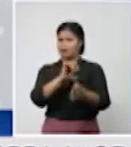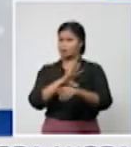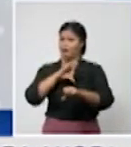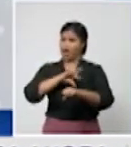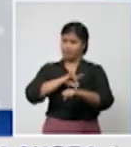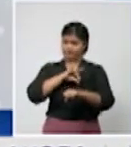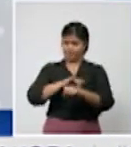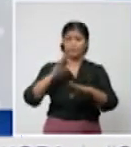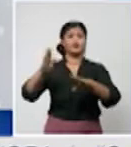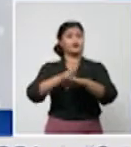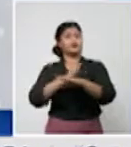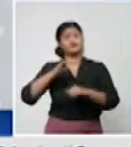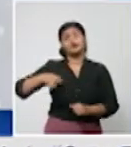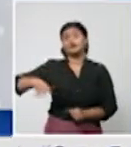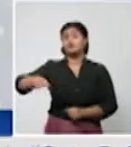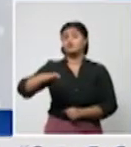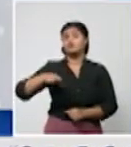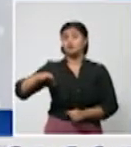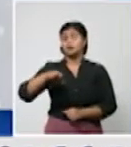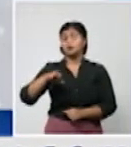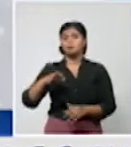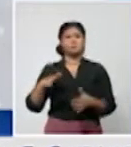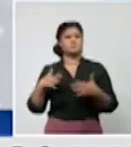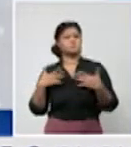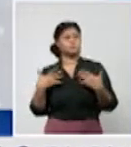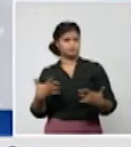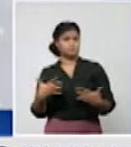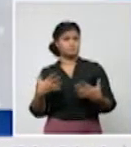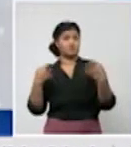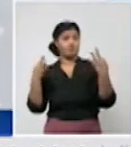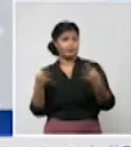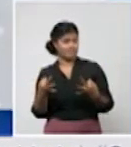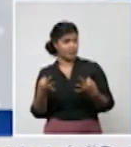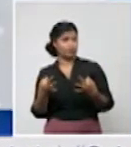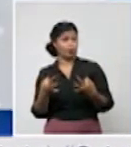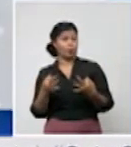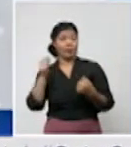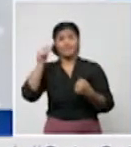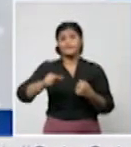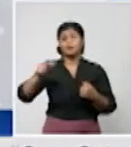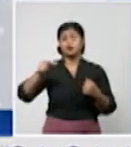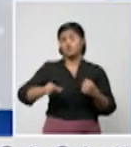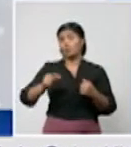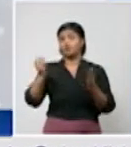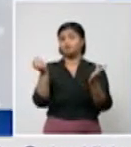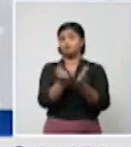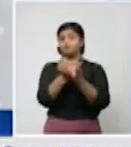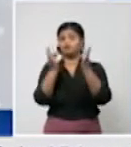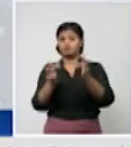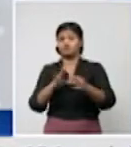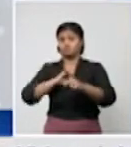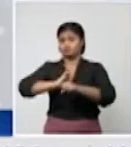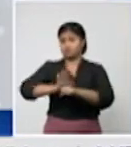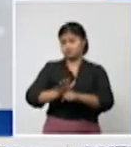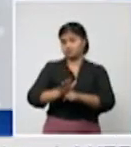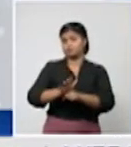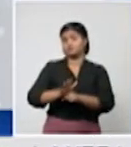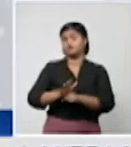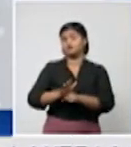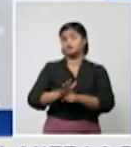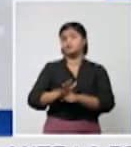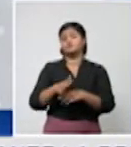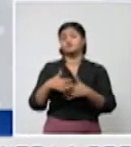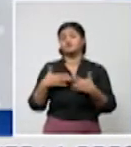they are not considered a territorial incidence. They come infected, and such diagnosis is provided in our